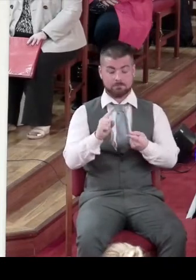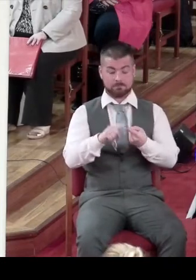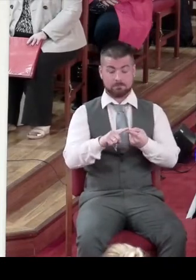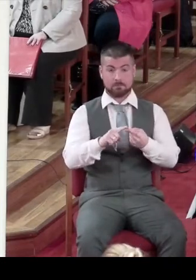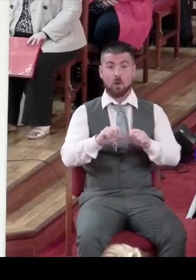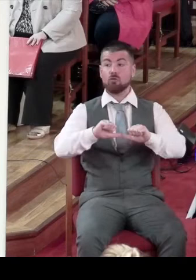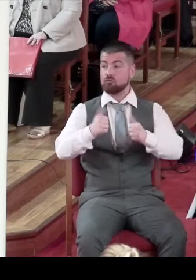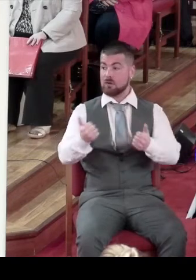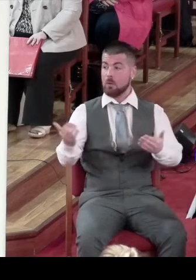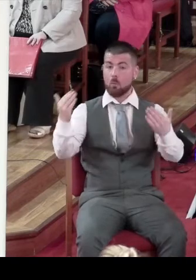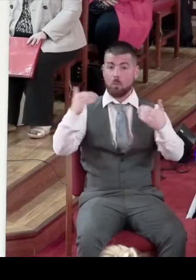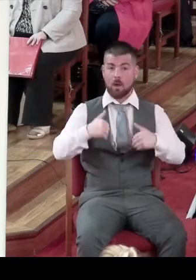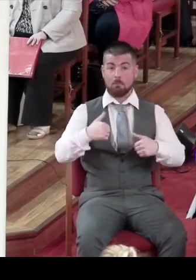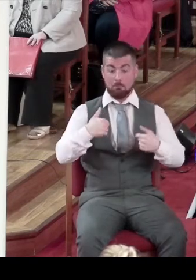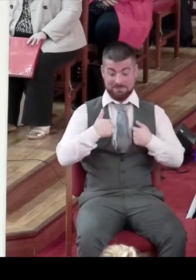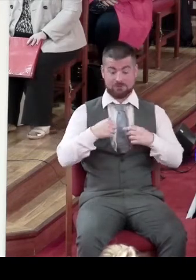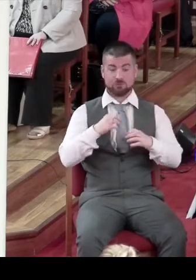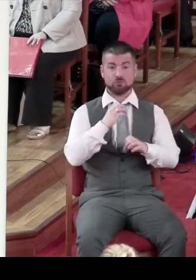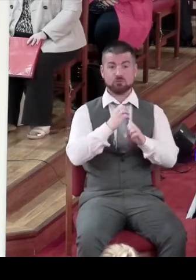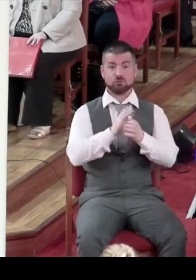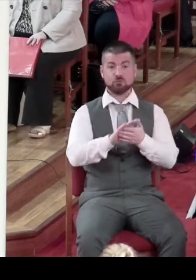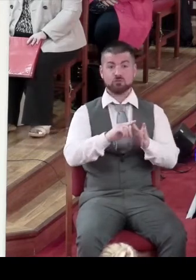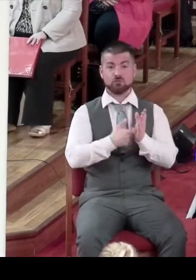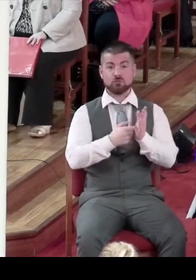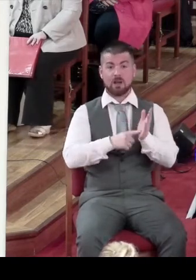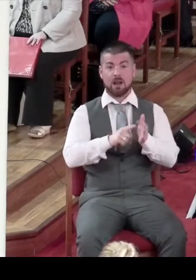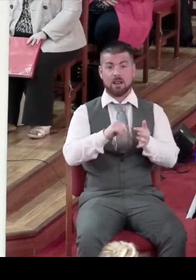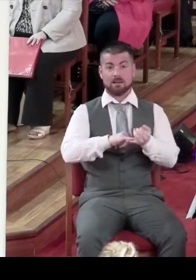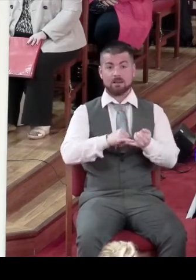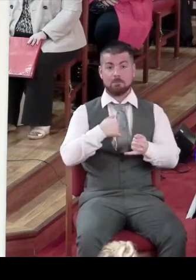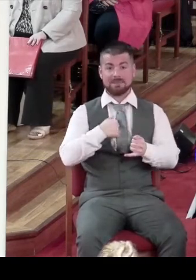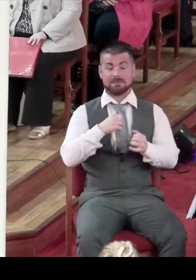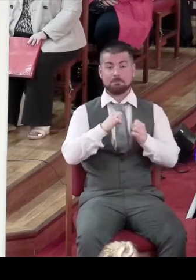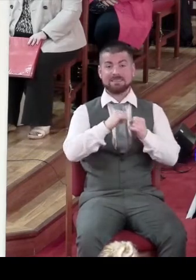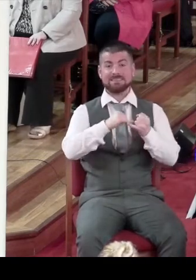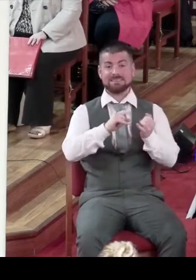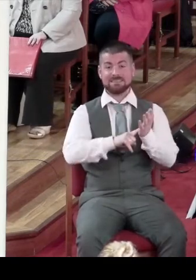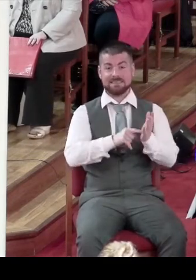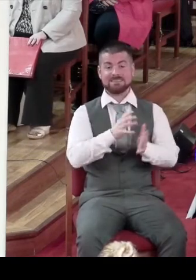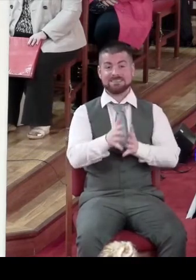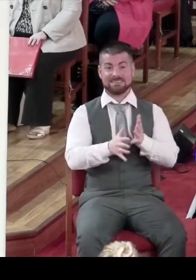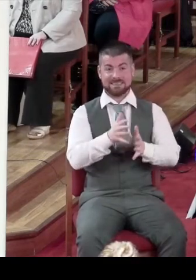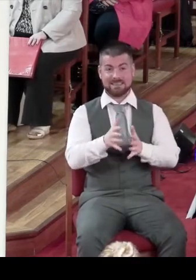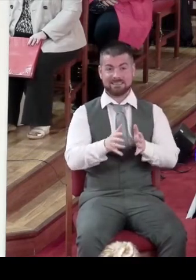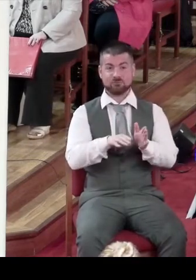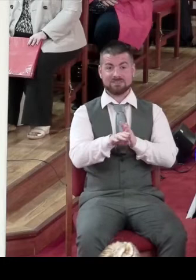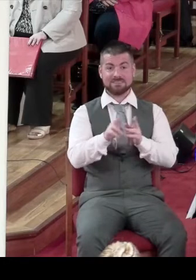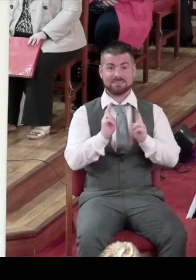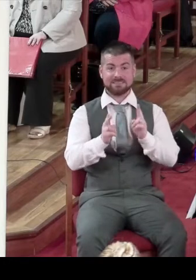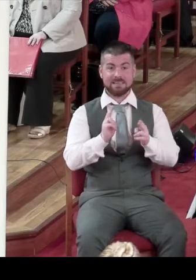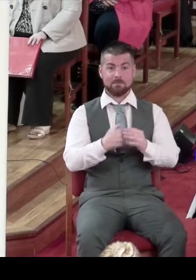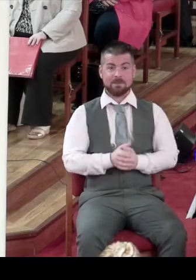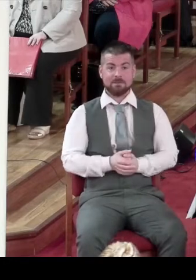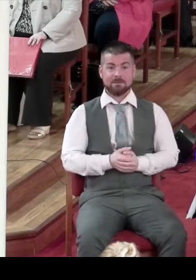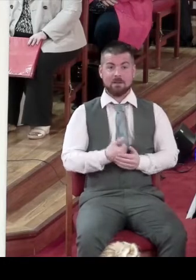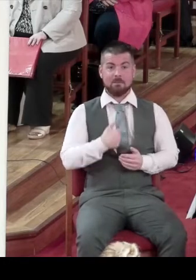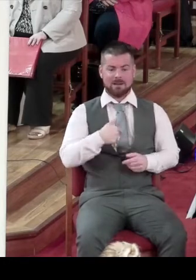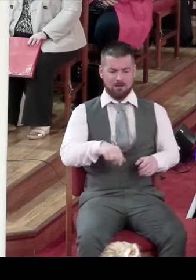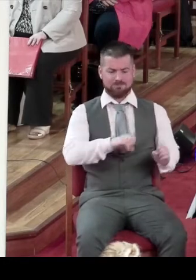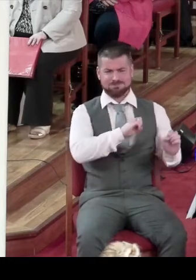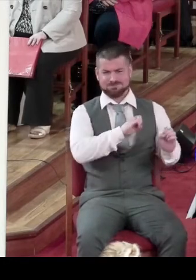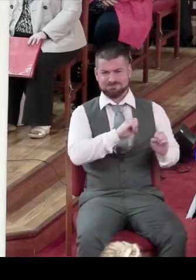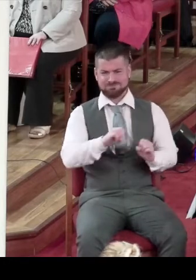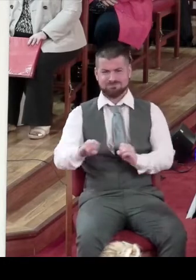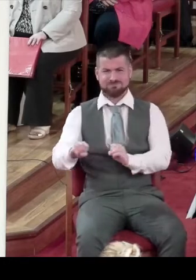it's great to welcome back Charles Wiley, who is our BSL signer this morning. Charles has not been with us for a wee